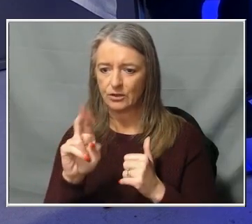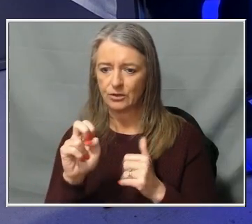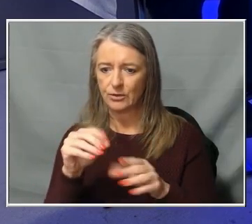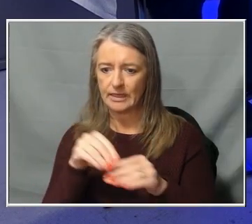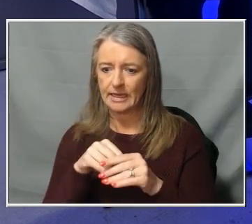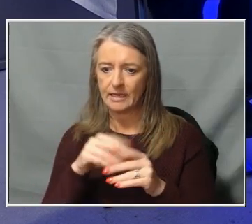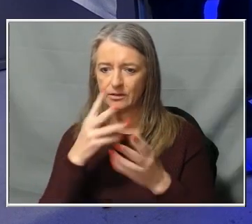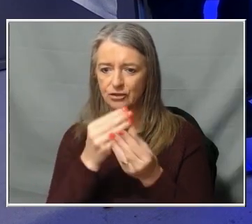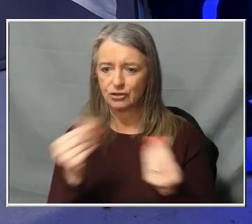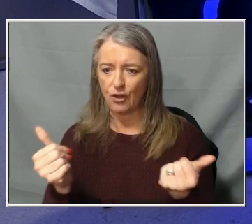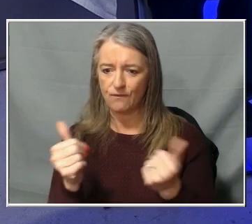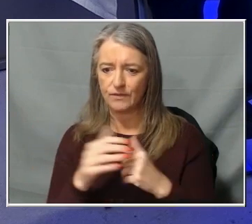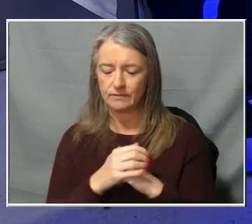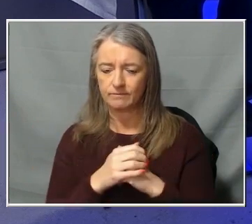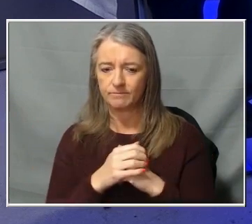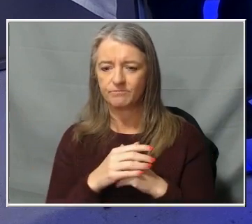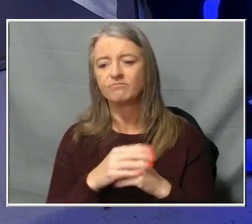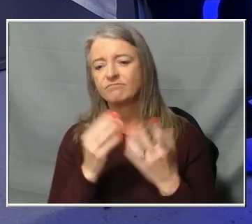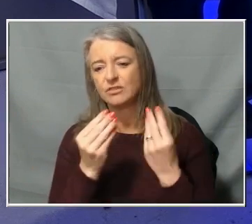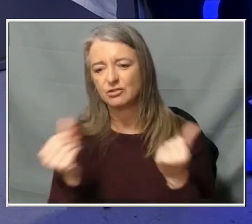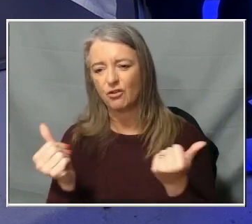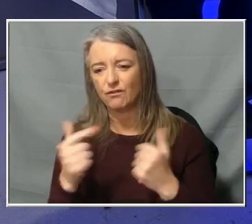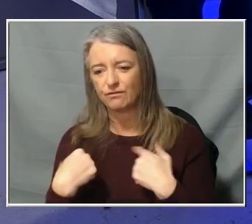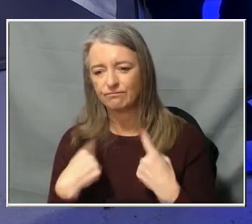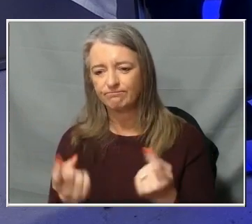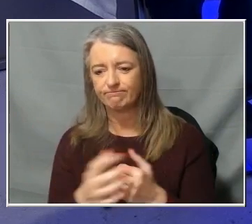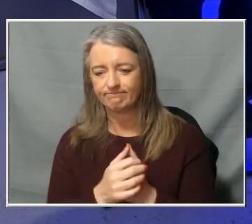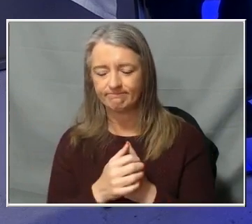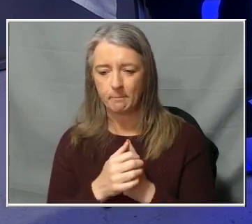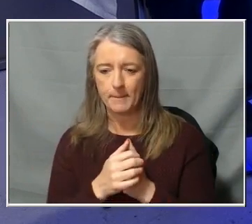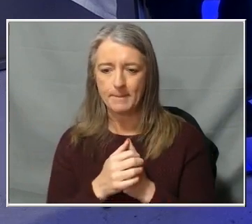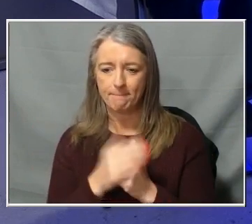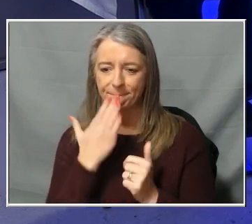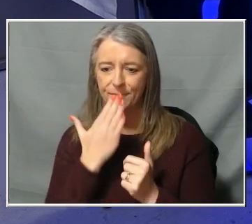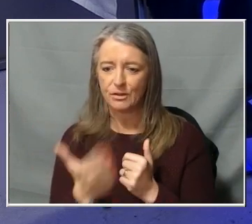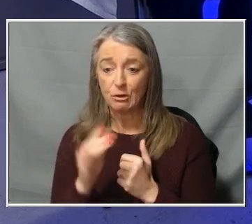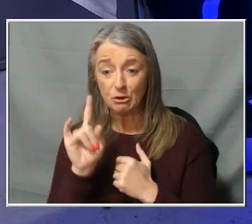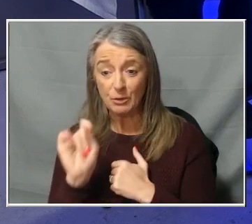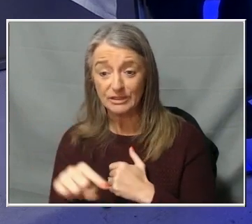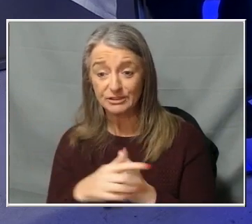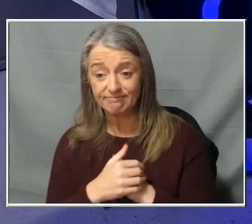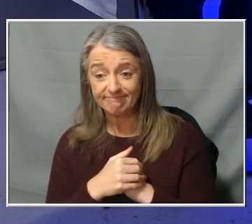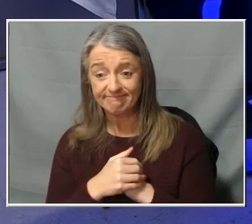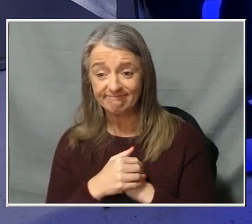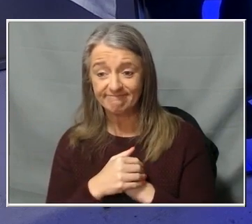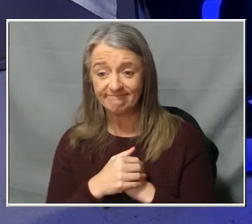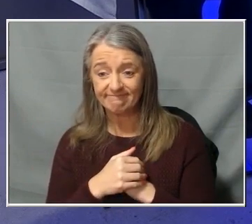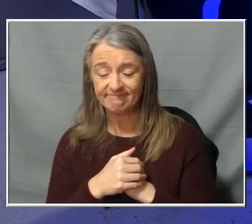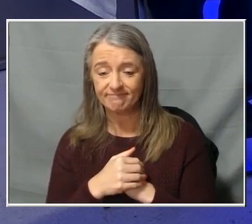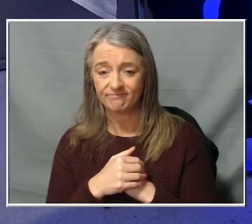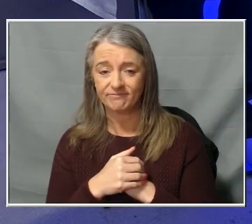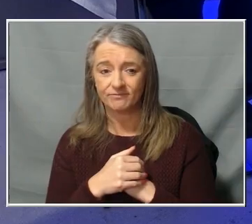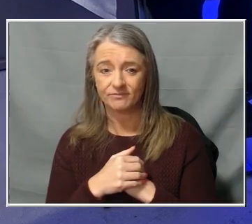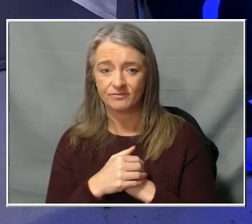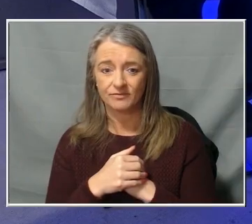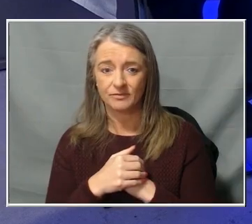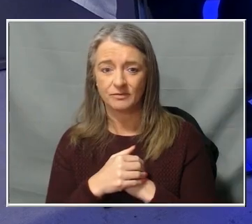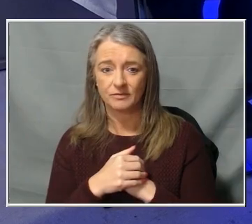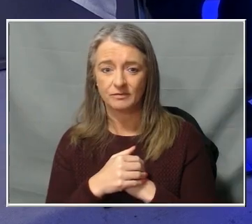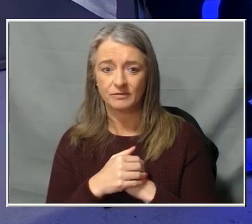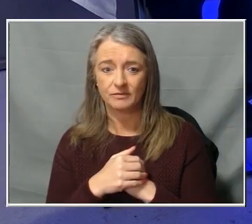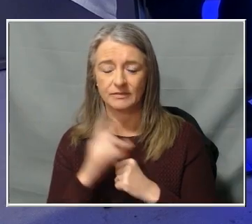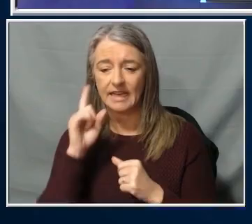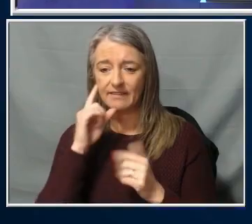that dissolve? It's probably gone at this point. Okay. That's a good question, though. Good to know. I think we're good with our